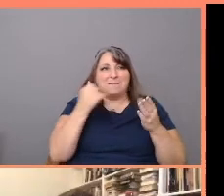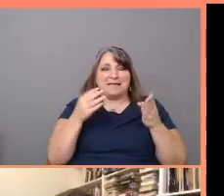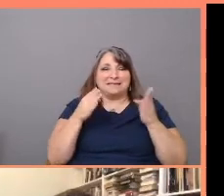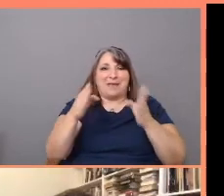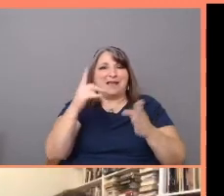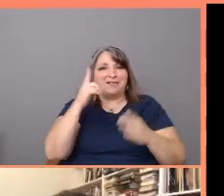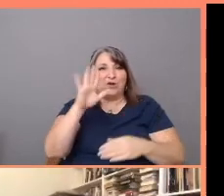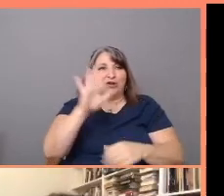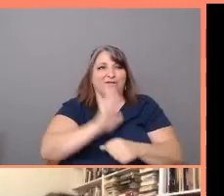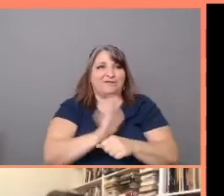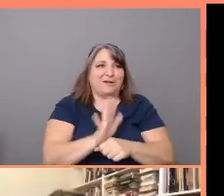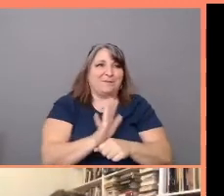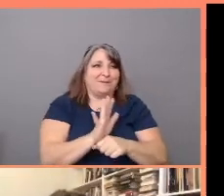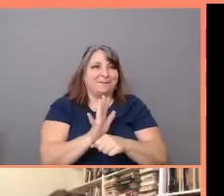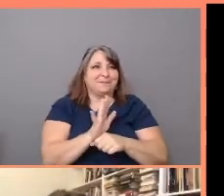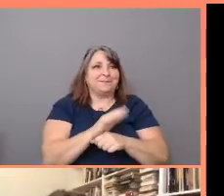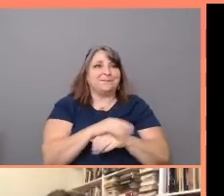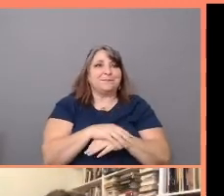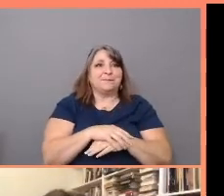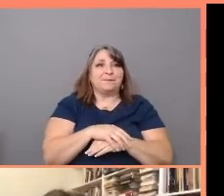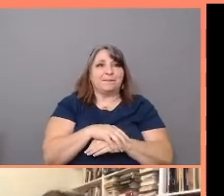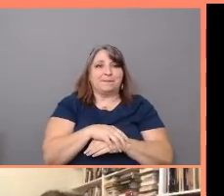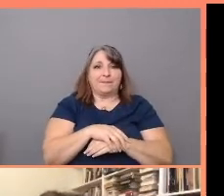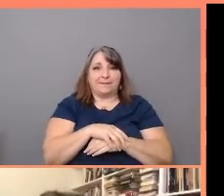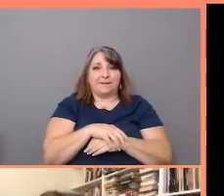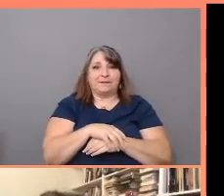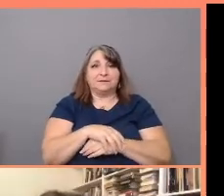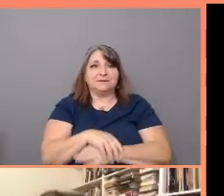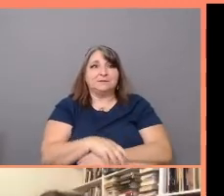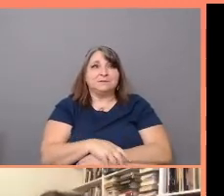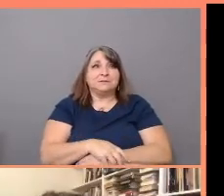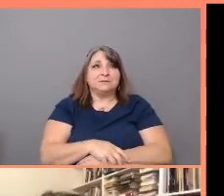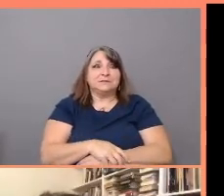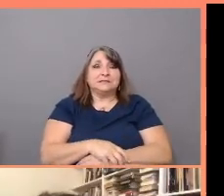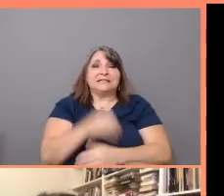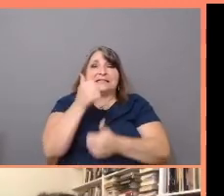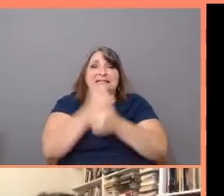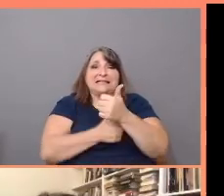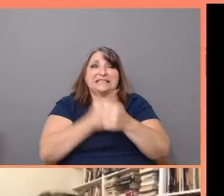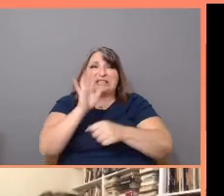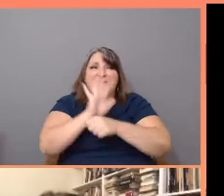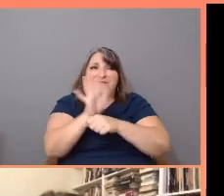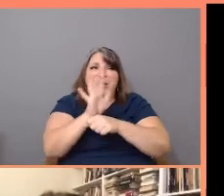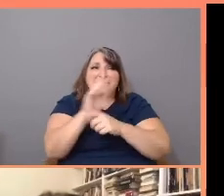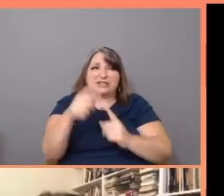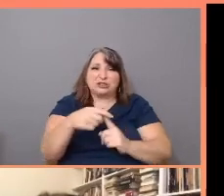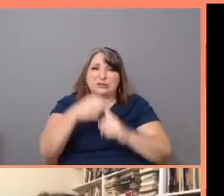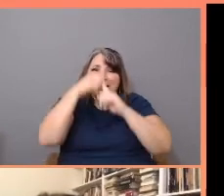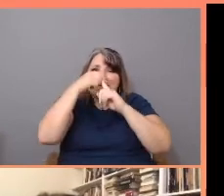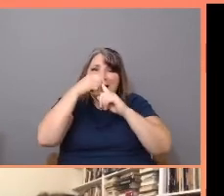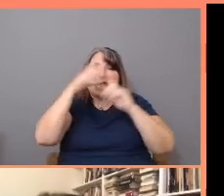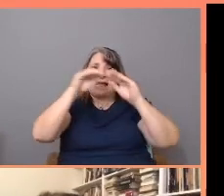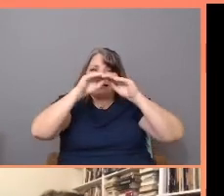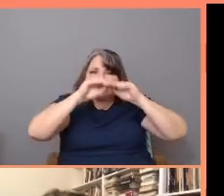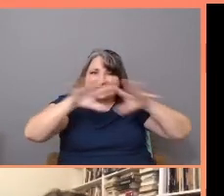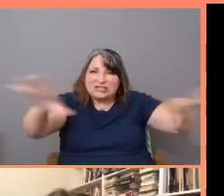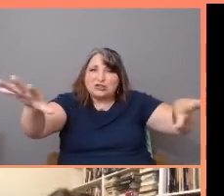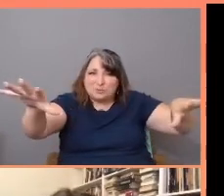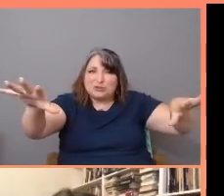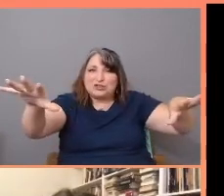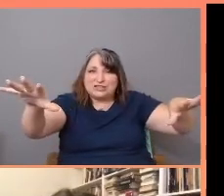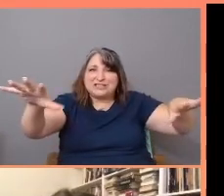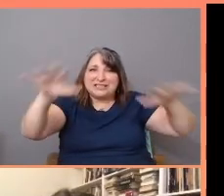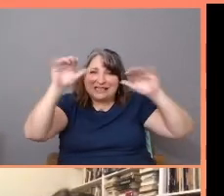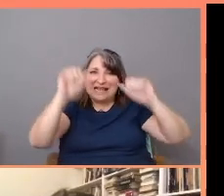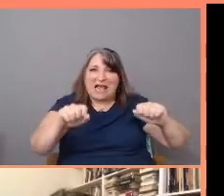film. And then one other thing is, each film is pretty unique, and the distribution landscape can be kind of daunting